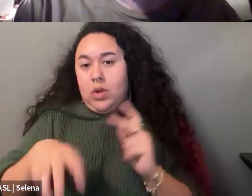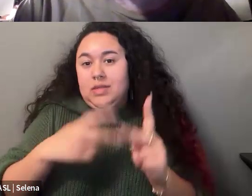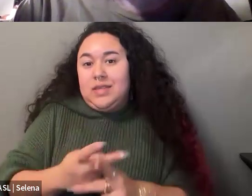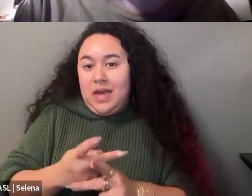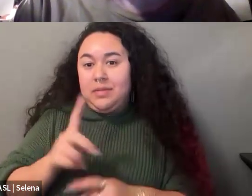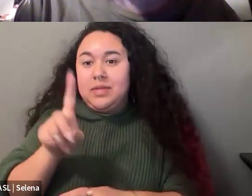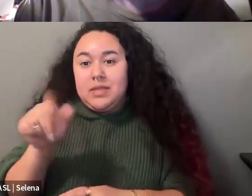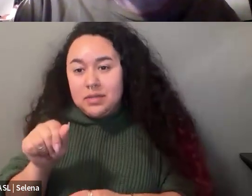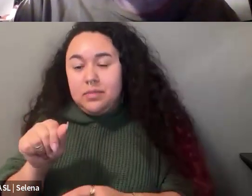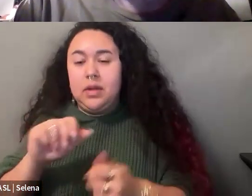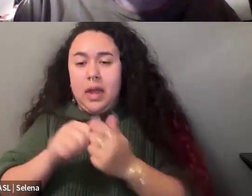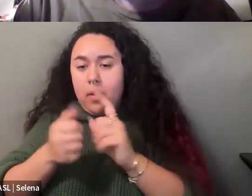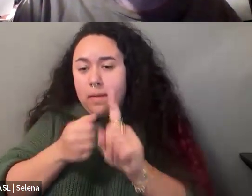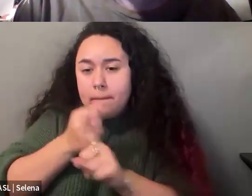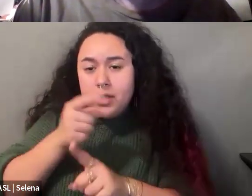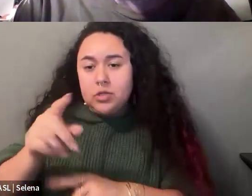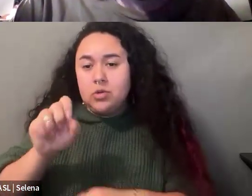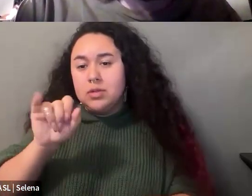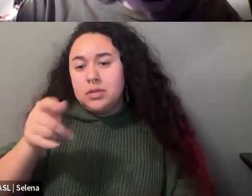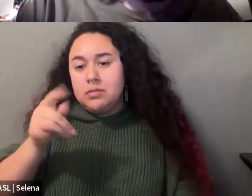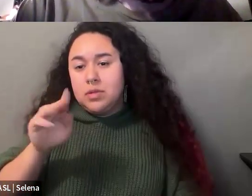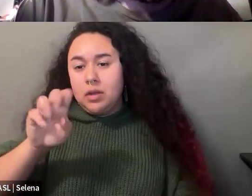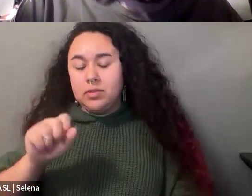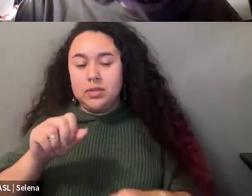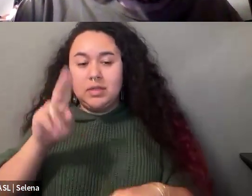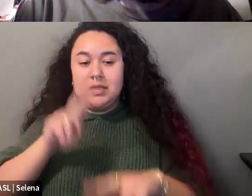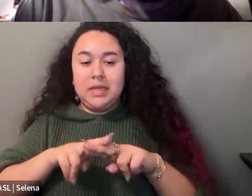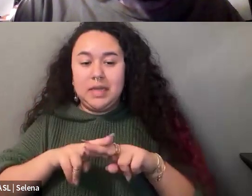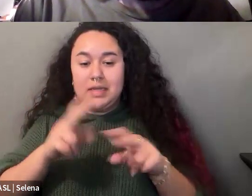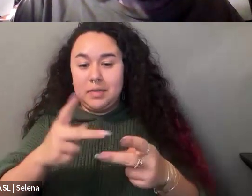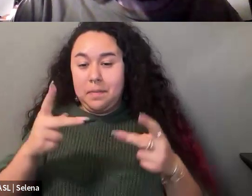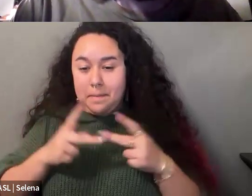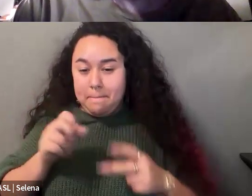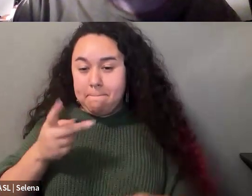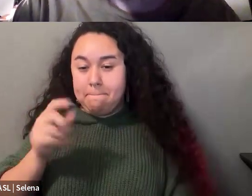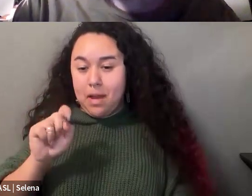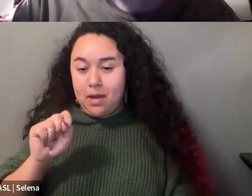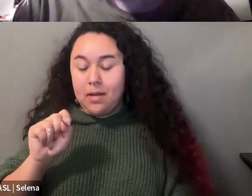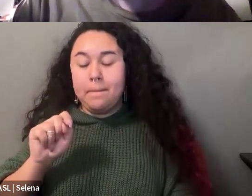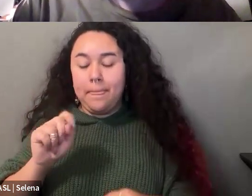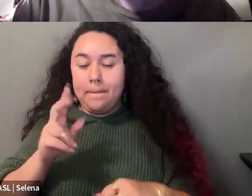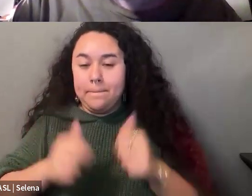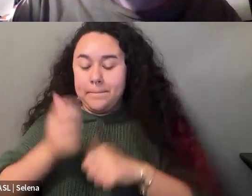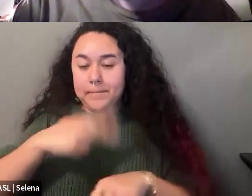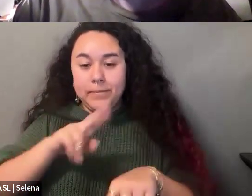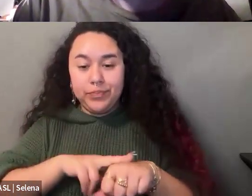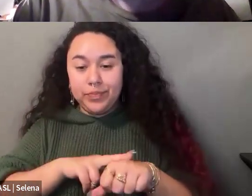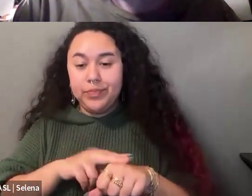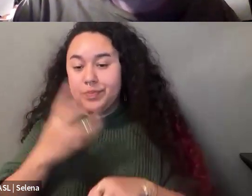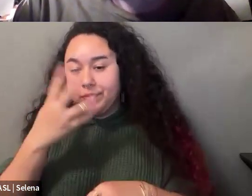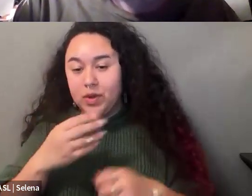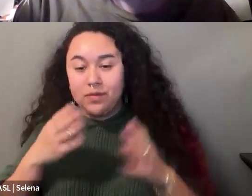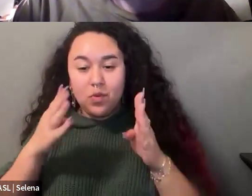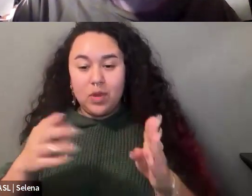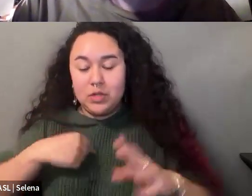or symptoms. And so sit spots are like the most organic, beautiful way of